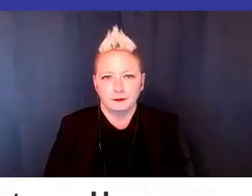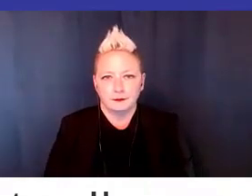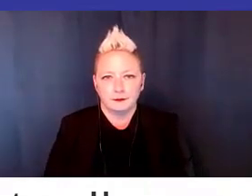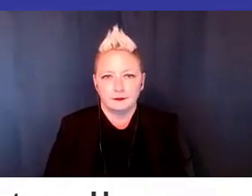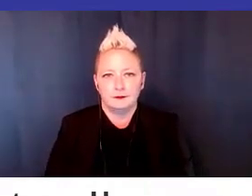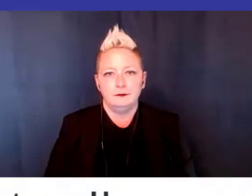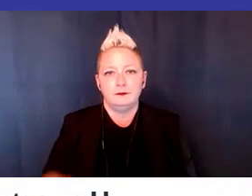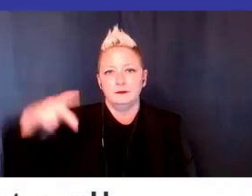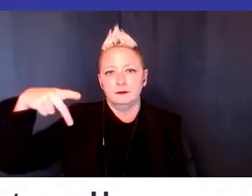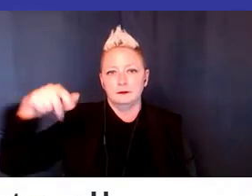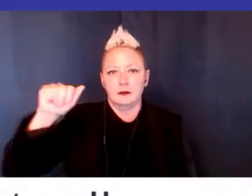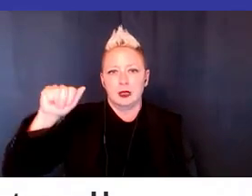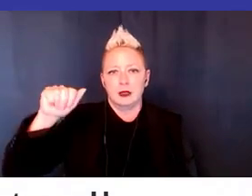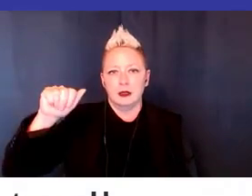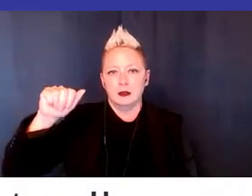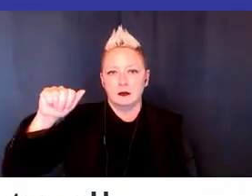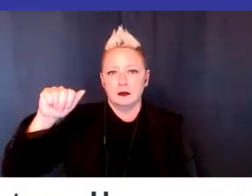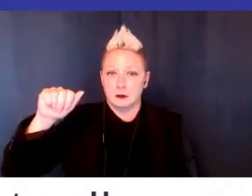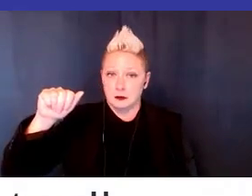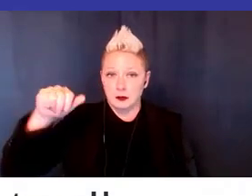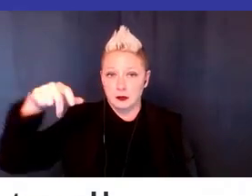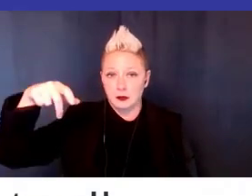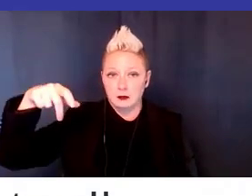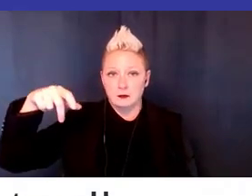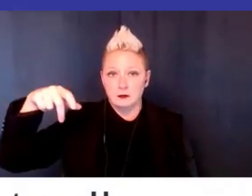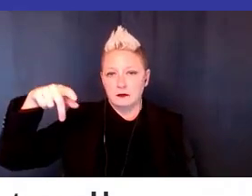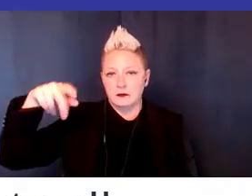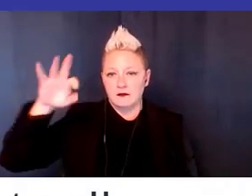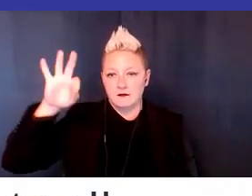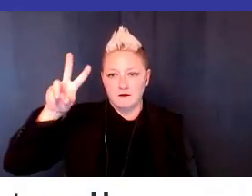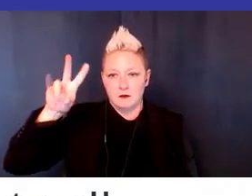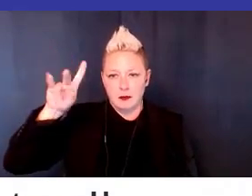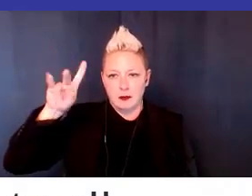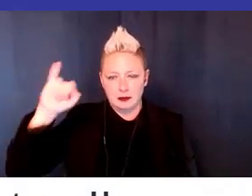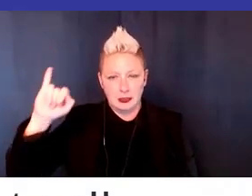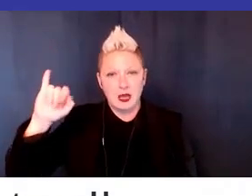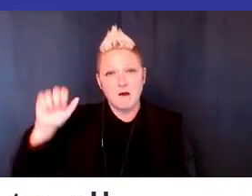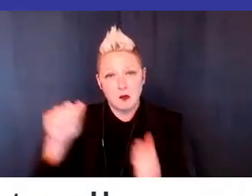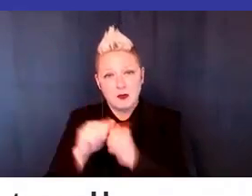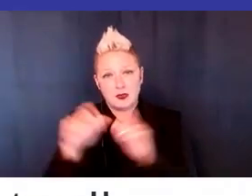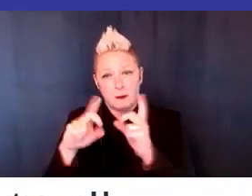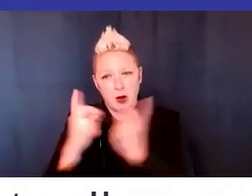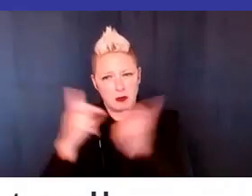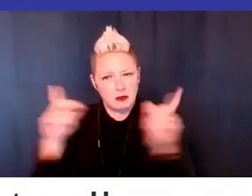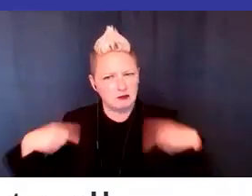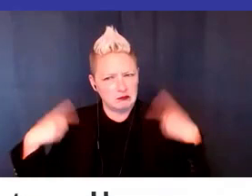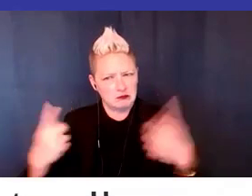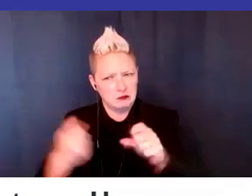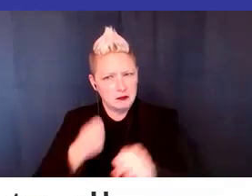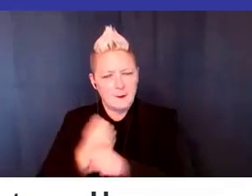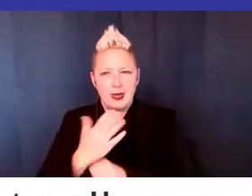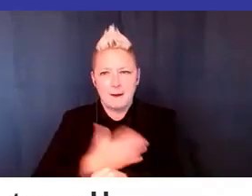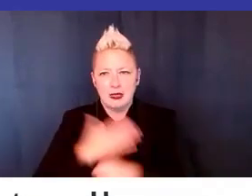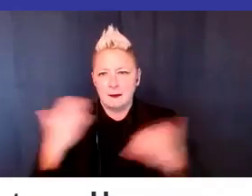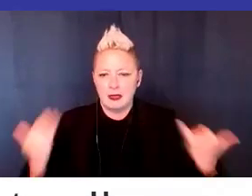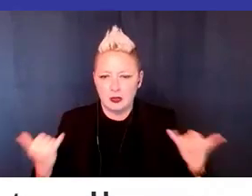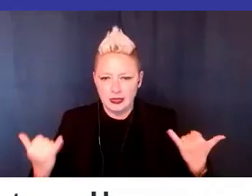My name is Paula Volpiansky, and I've been with the department for quite a few years, and I'm very happy to be here